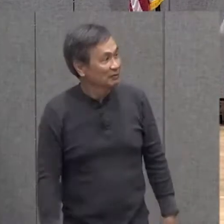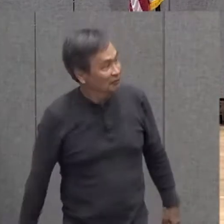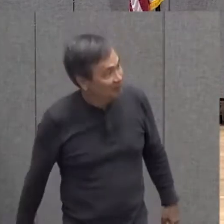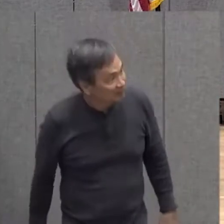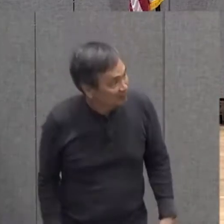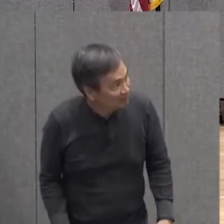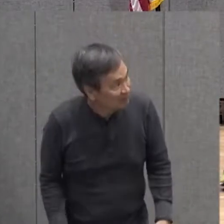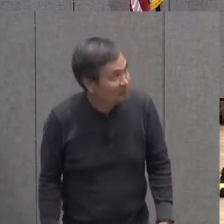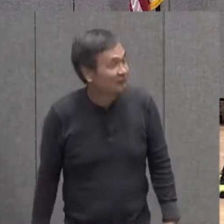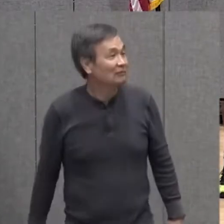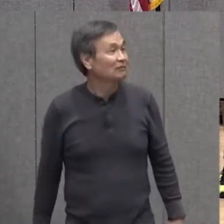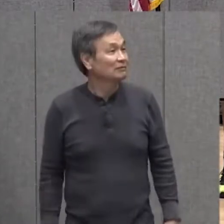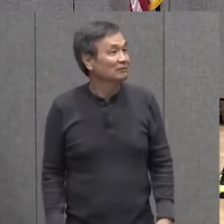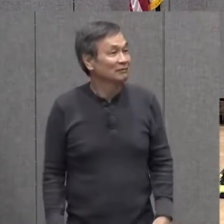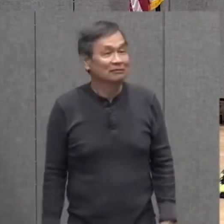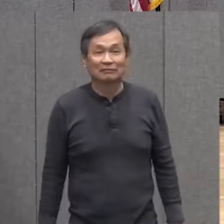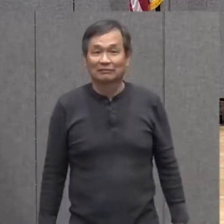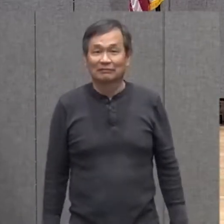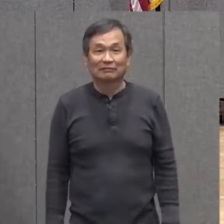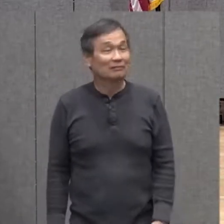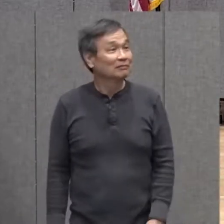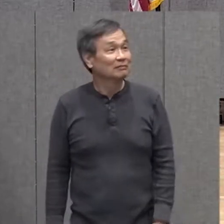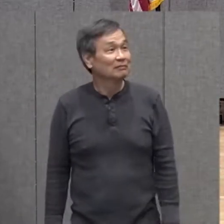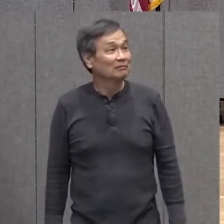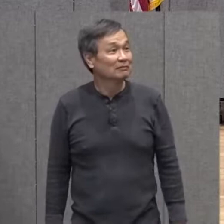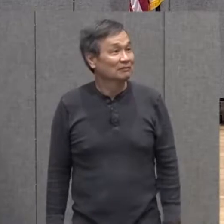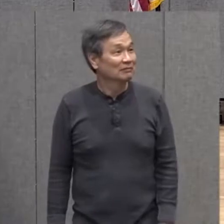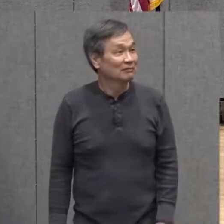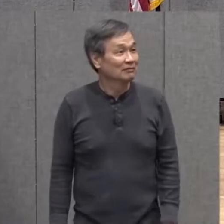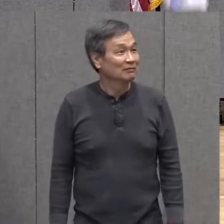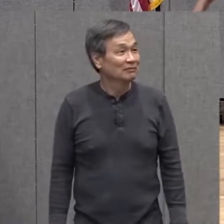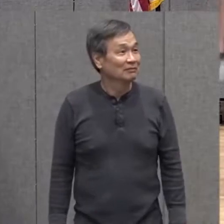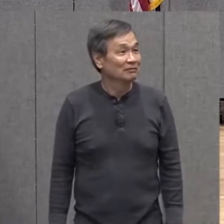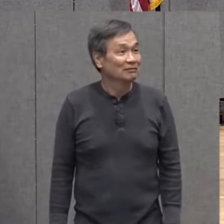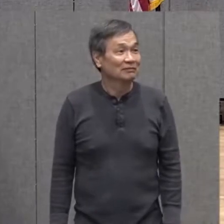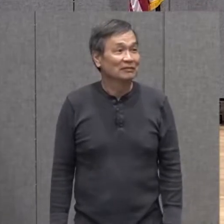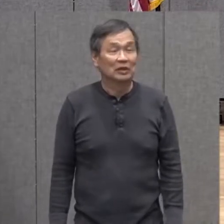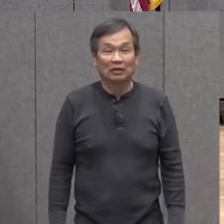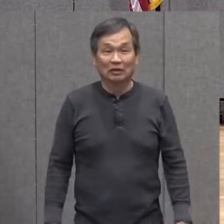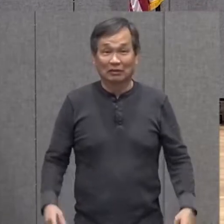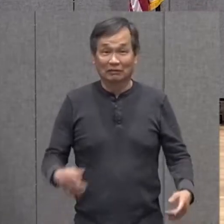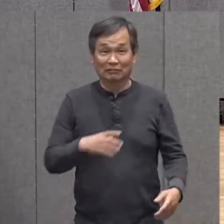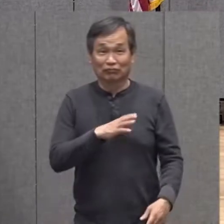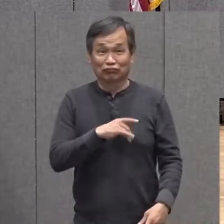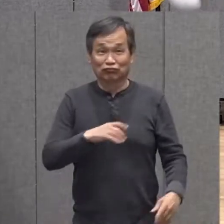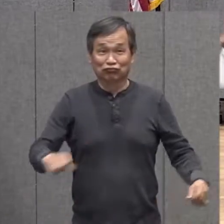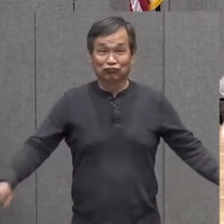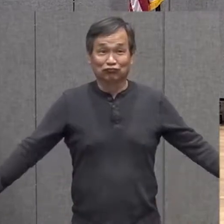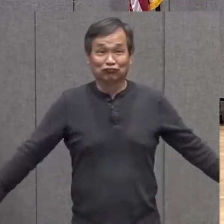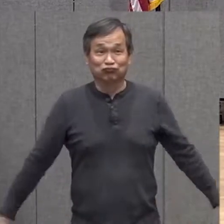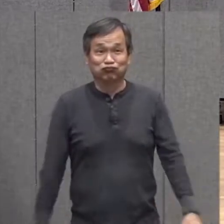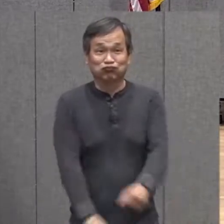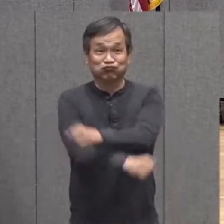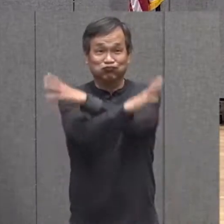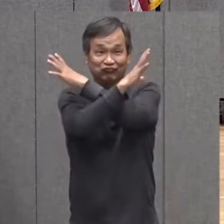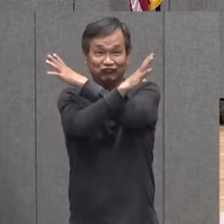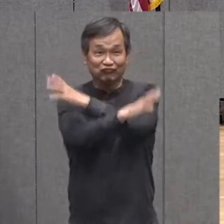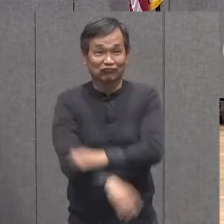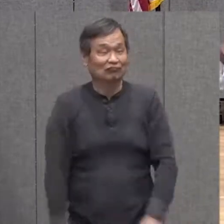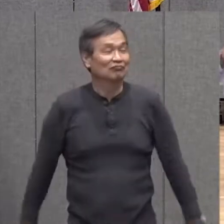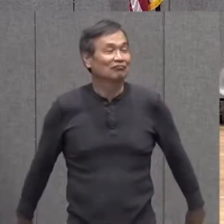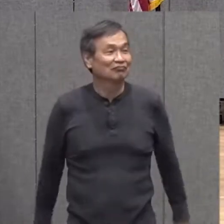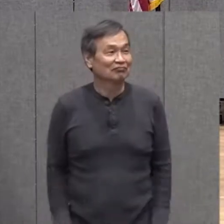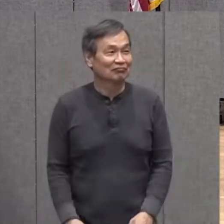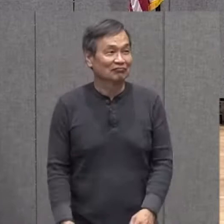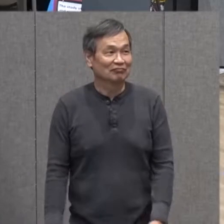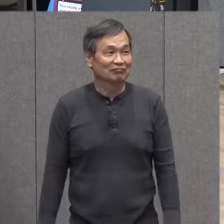que sean ingeniosos y que ustedes diseñen tu propio patrón. You can cross them Pueden if you tirar want los to. cruzados, pueden tirar los derechos